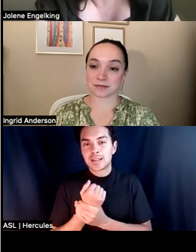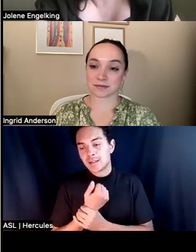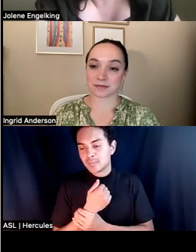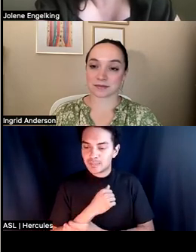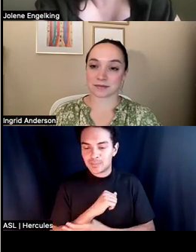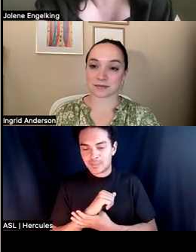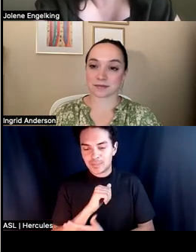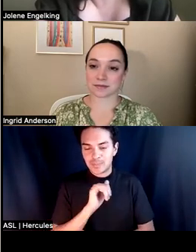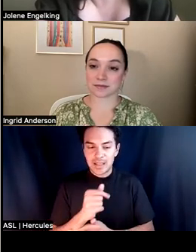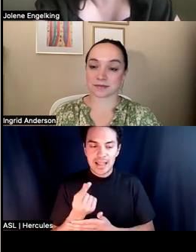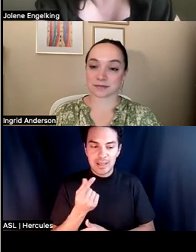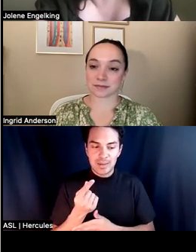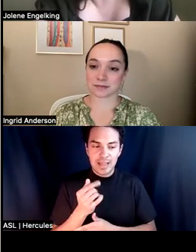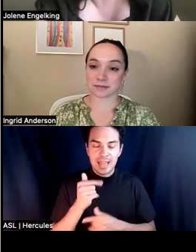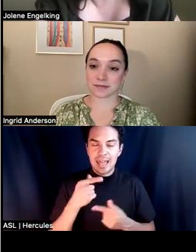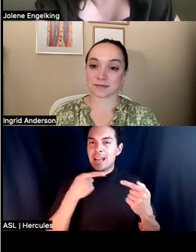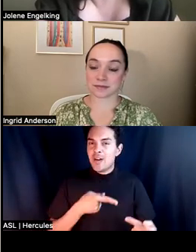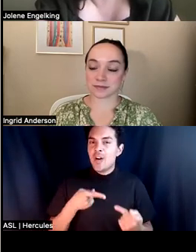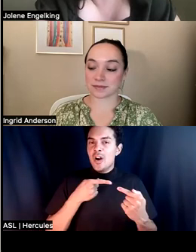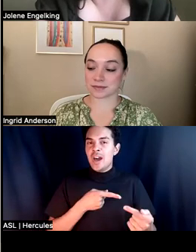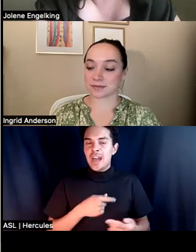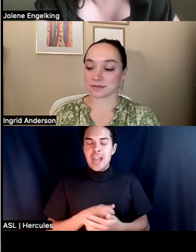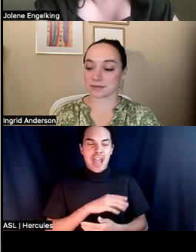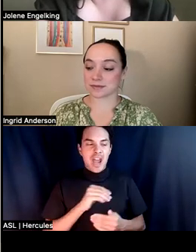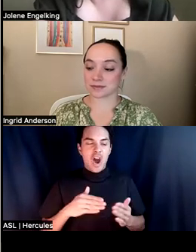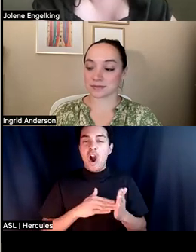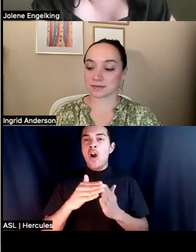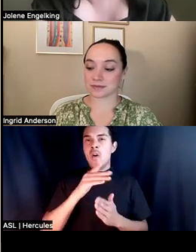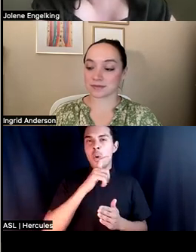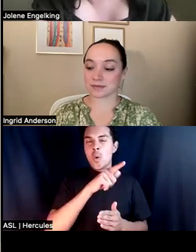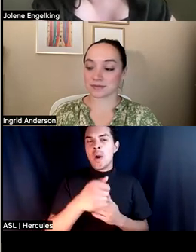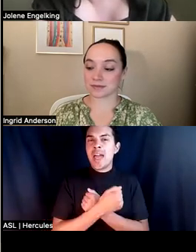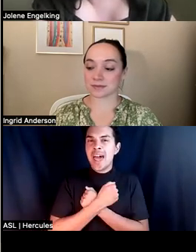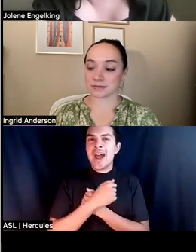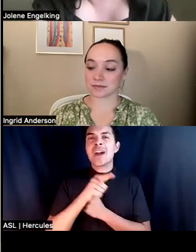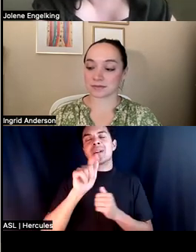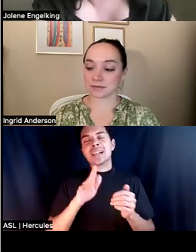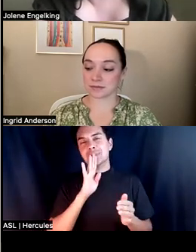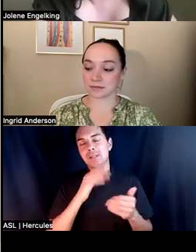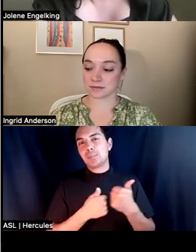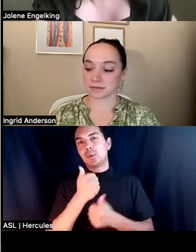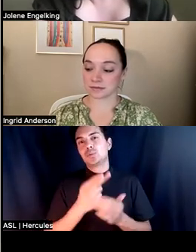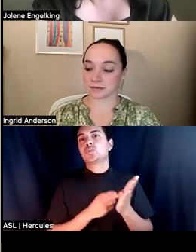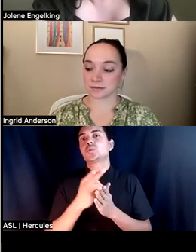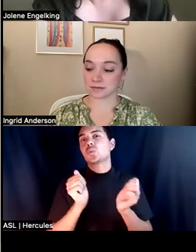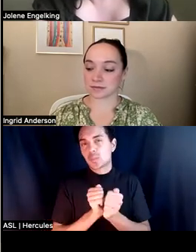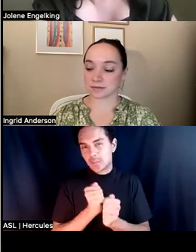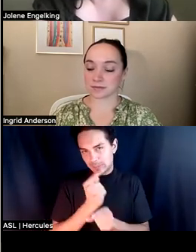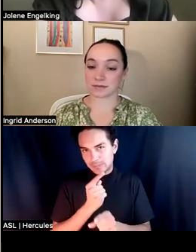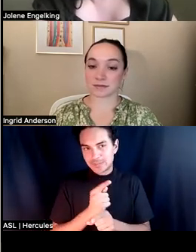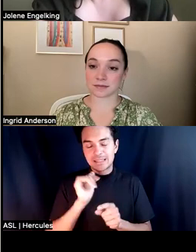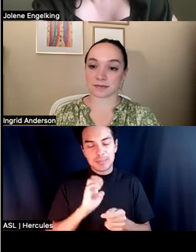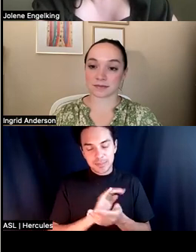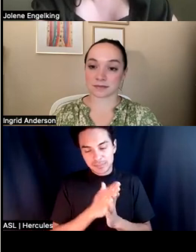that little bit of difficulty. And often with those who you love, it's who you can speak the most truth with, right? It can be